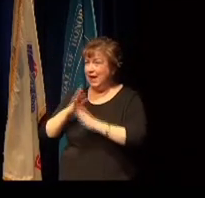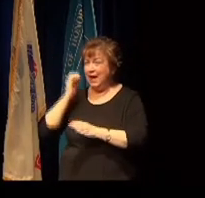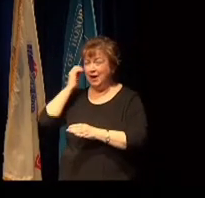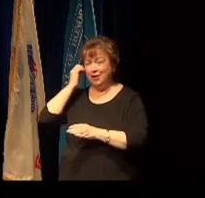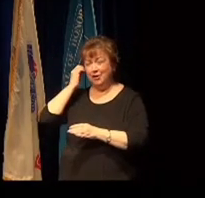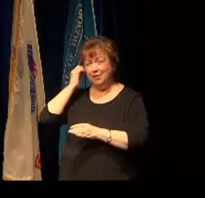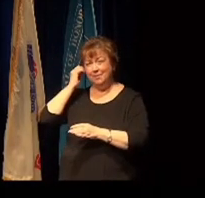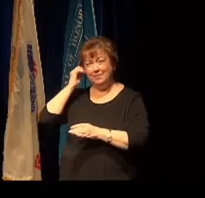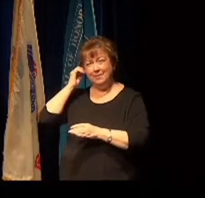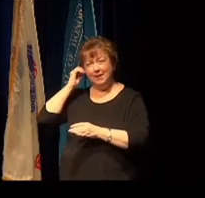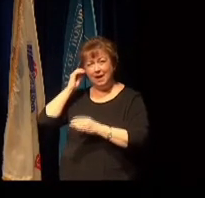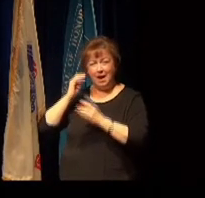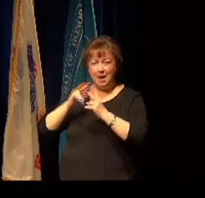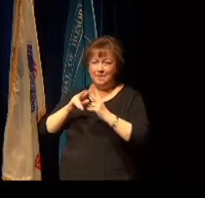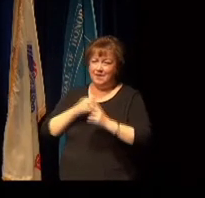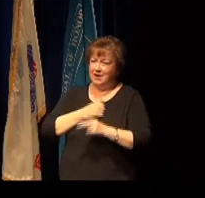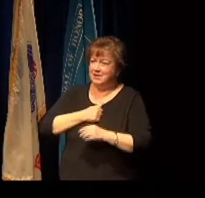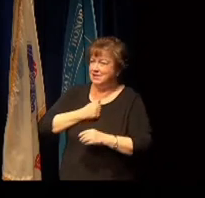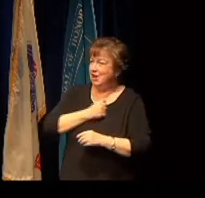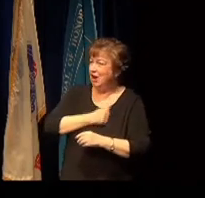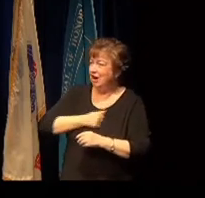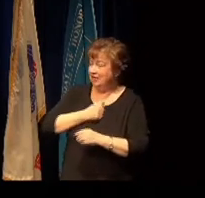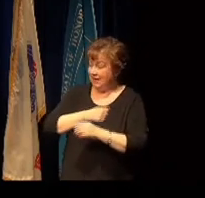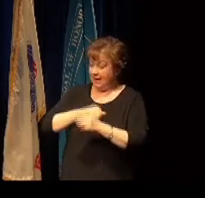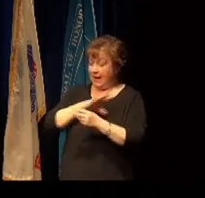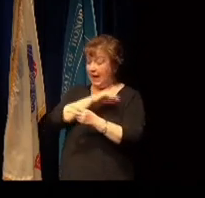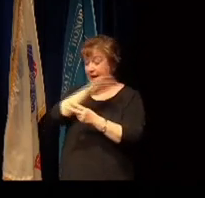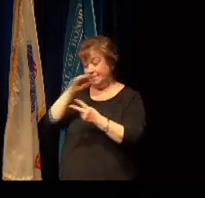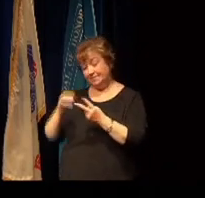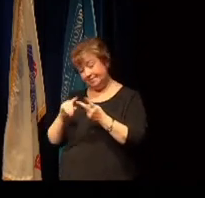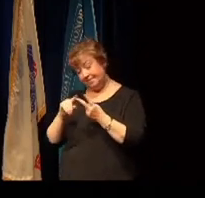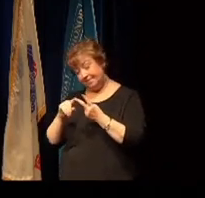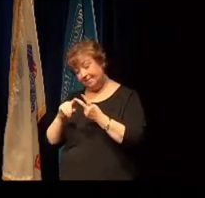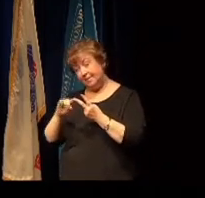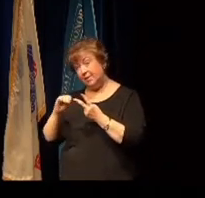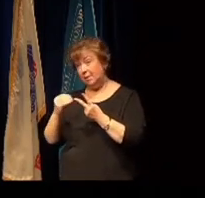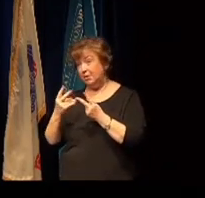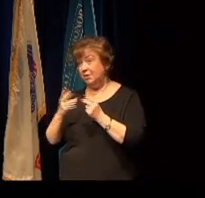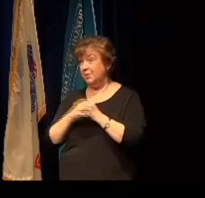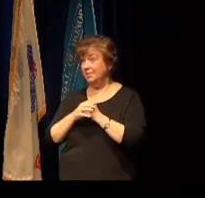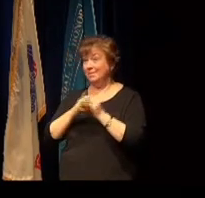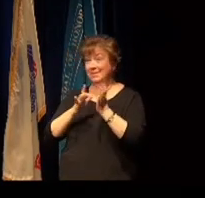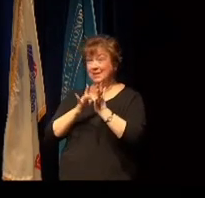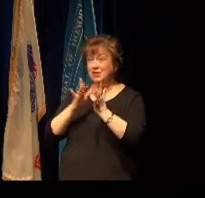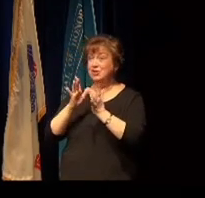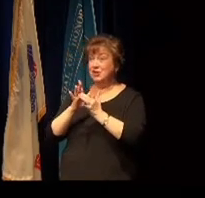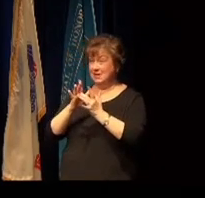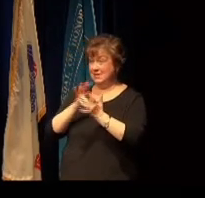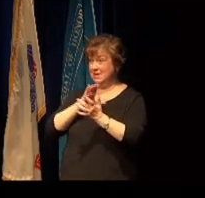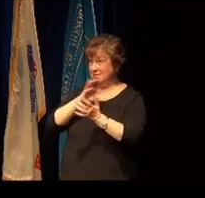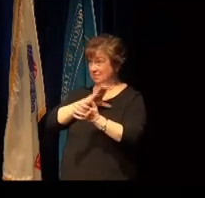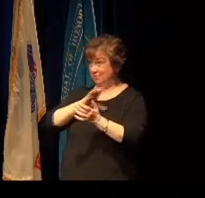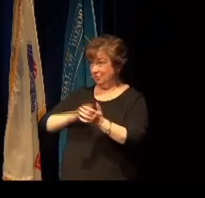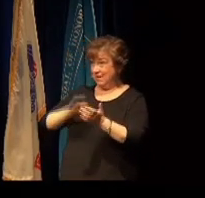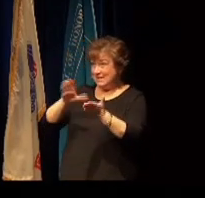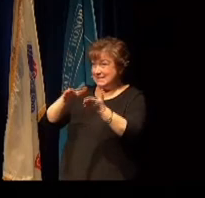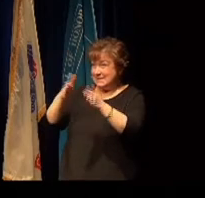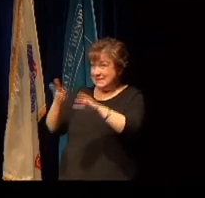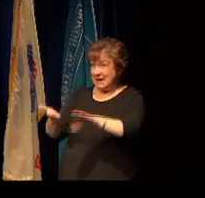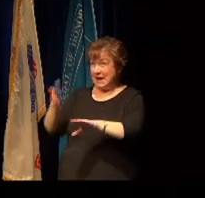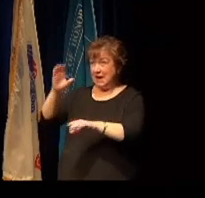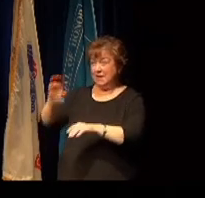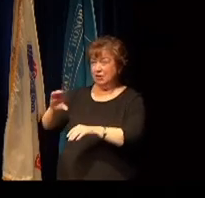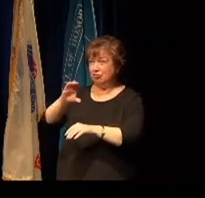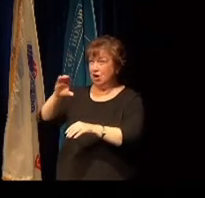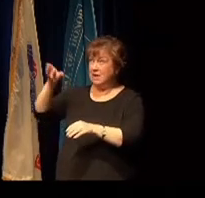I believe. I believe that Jesus Christ died on the cross. God manifest in the flesh.